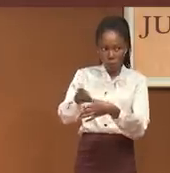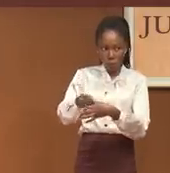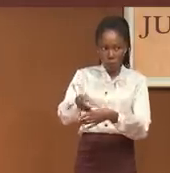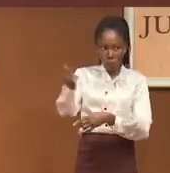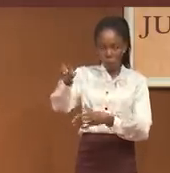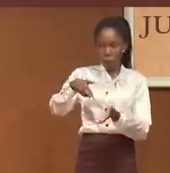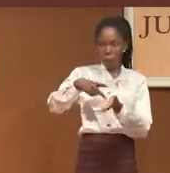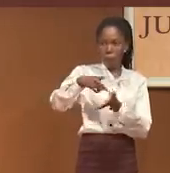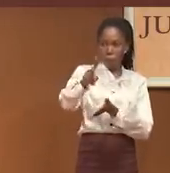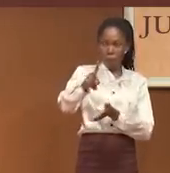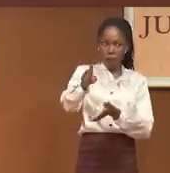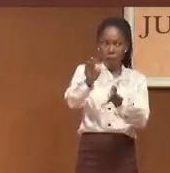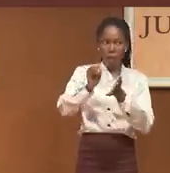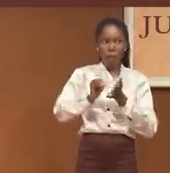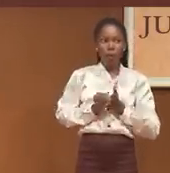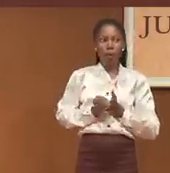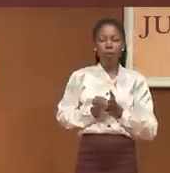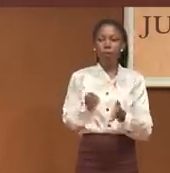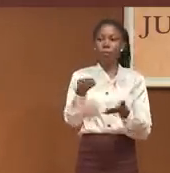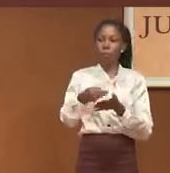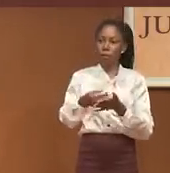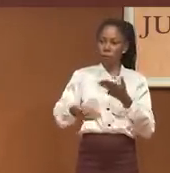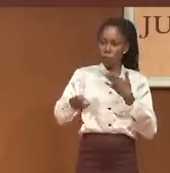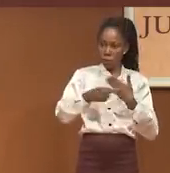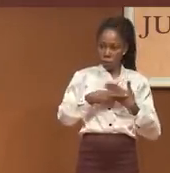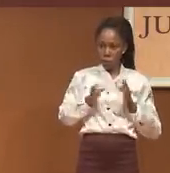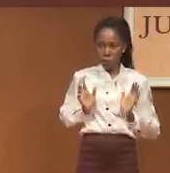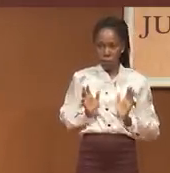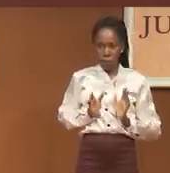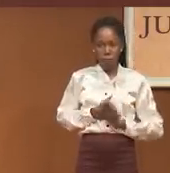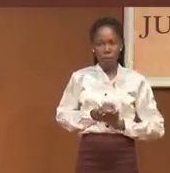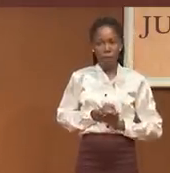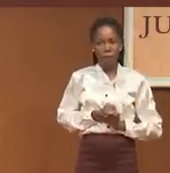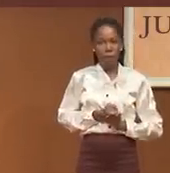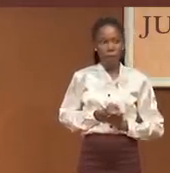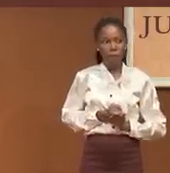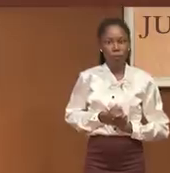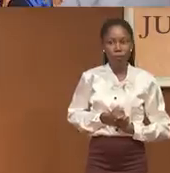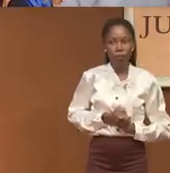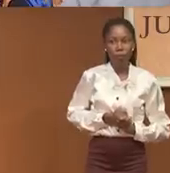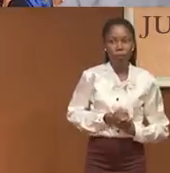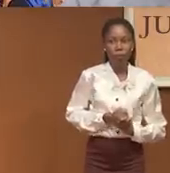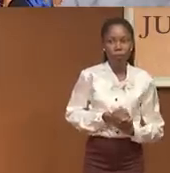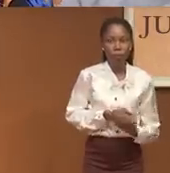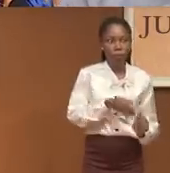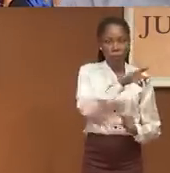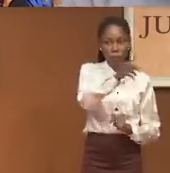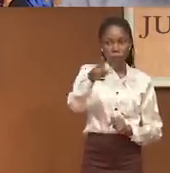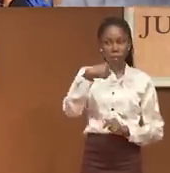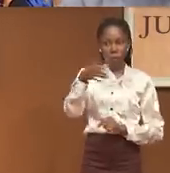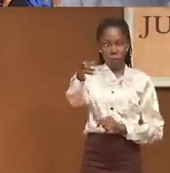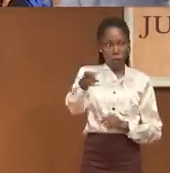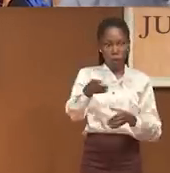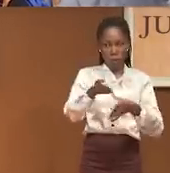you pay off everybody and you return his own money. Yes, sir. Your Honor, I've offered the documents to him, but he